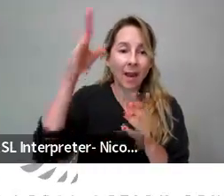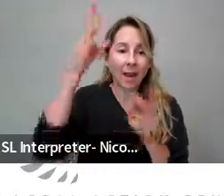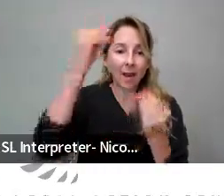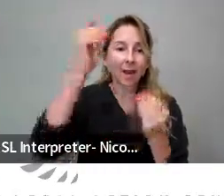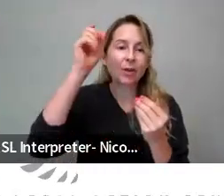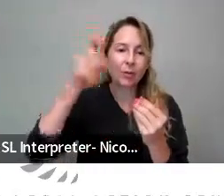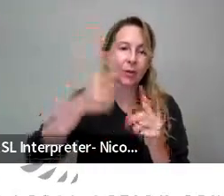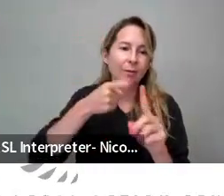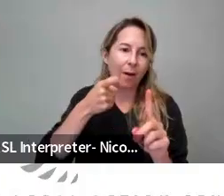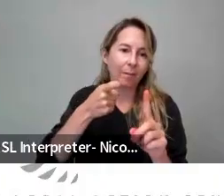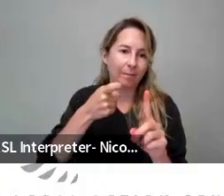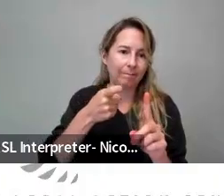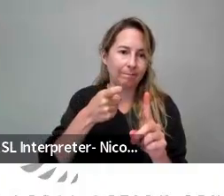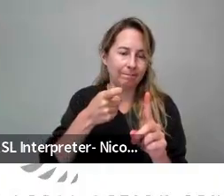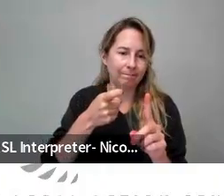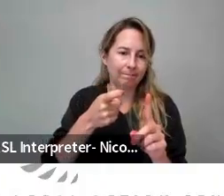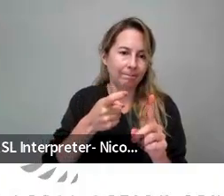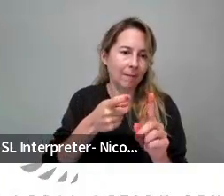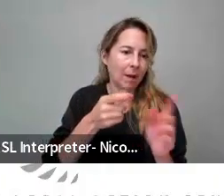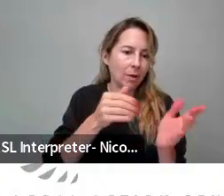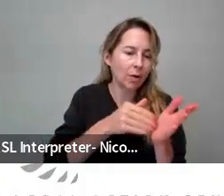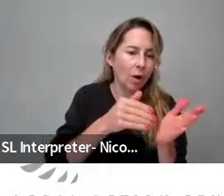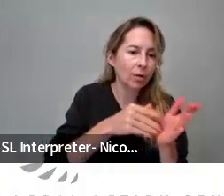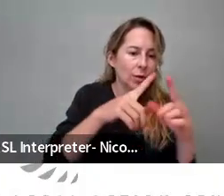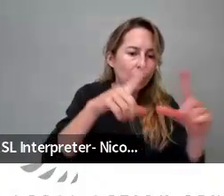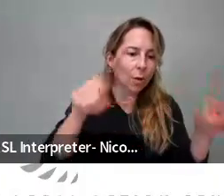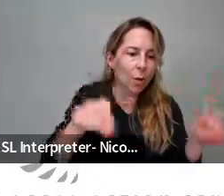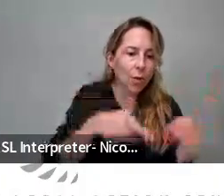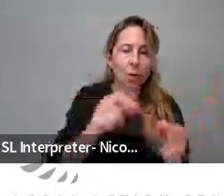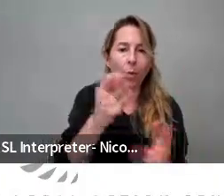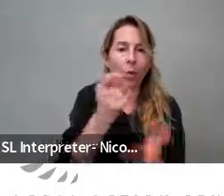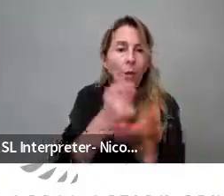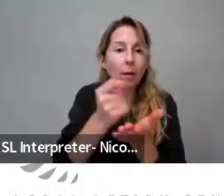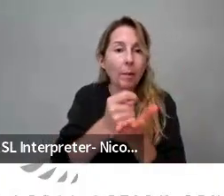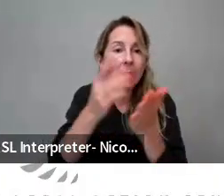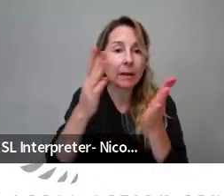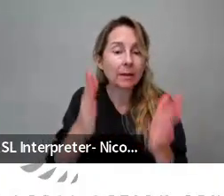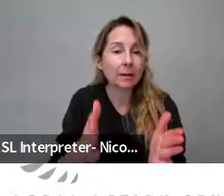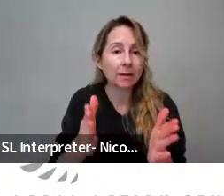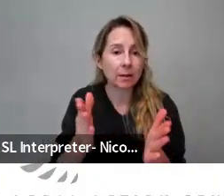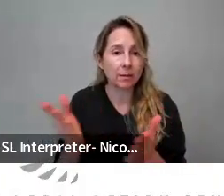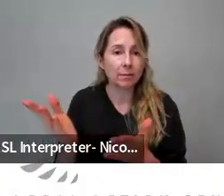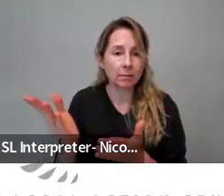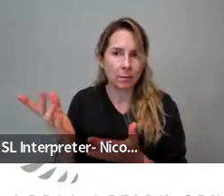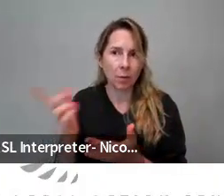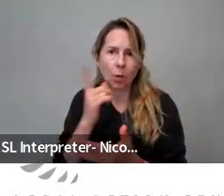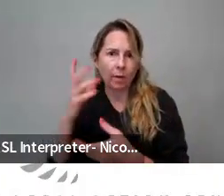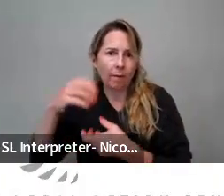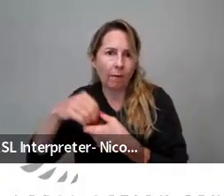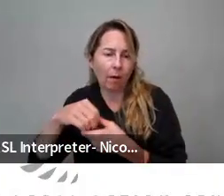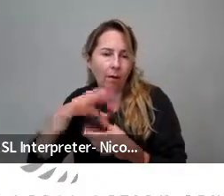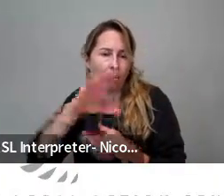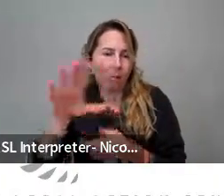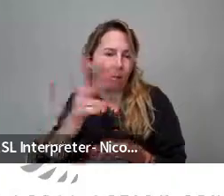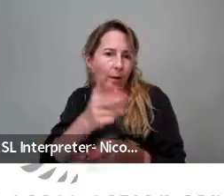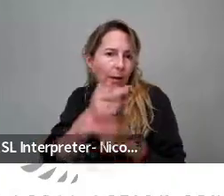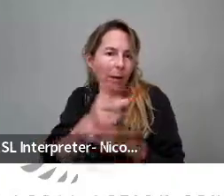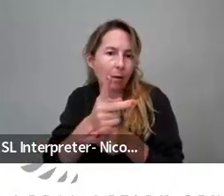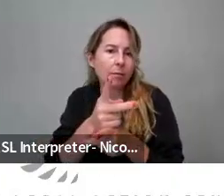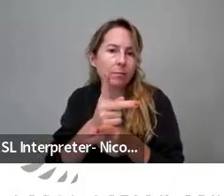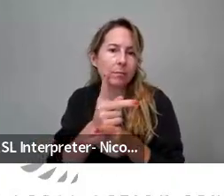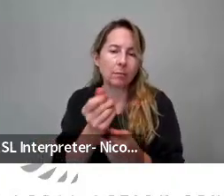example, speaking to the disability, a therapist or someone else involved in your circle of care.